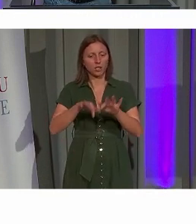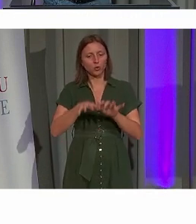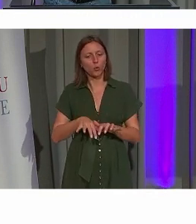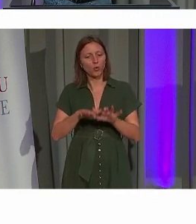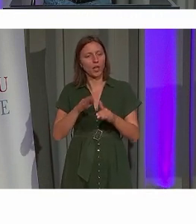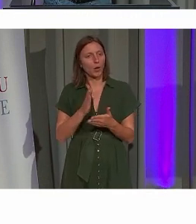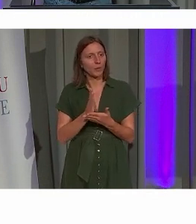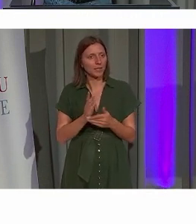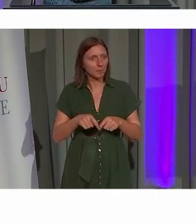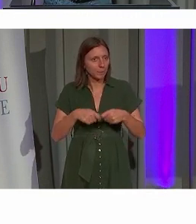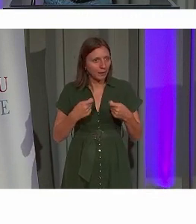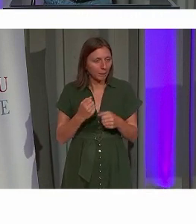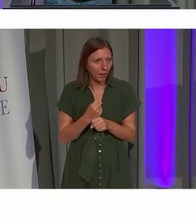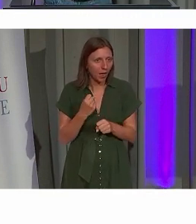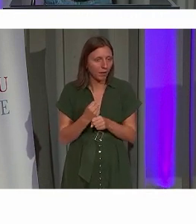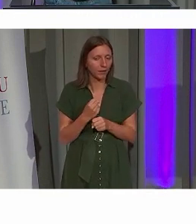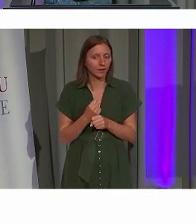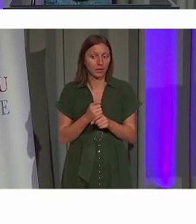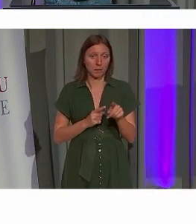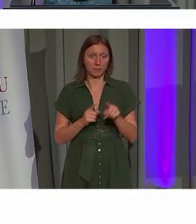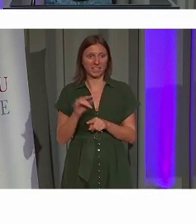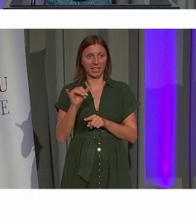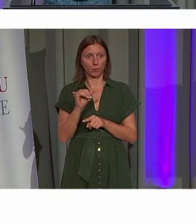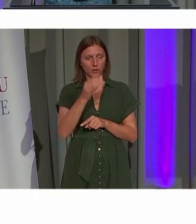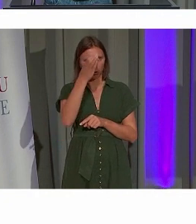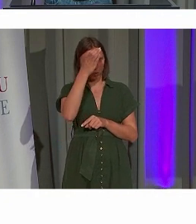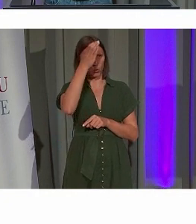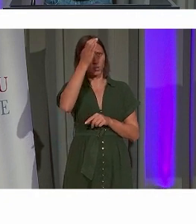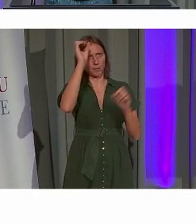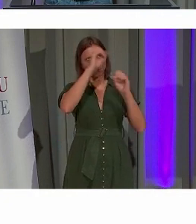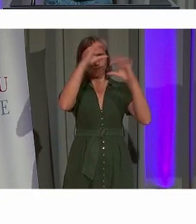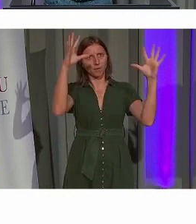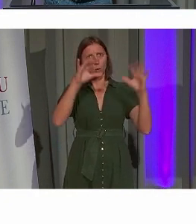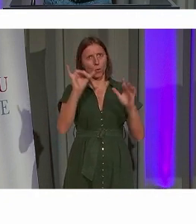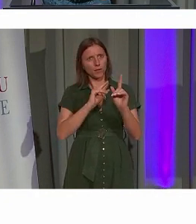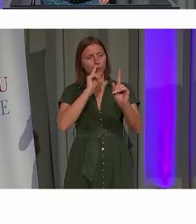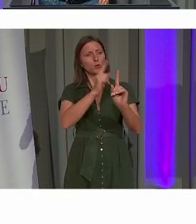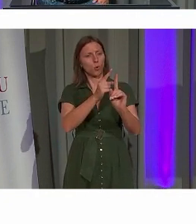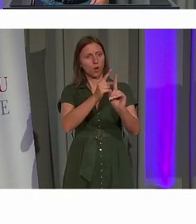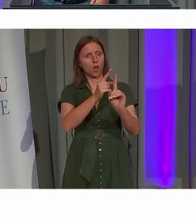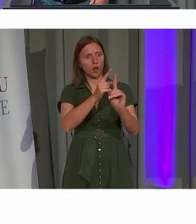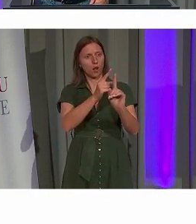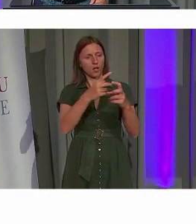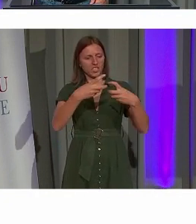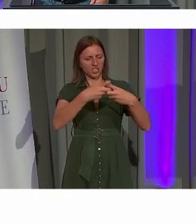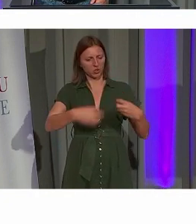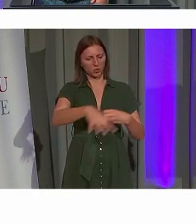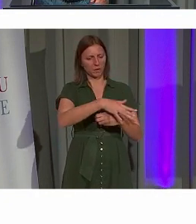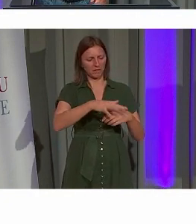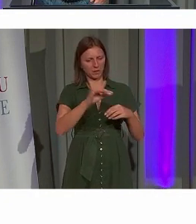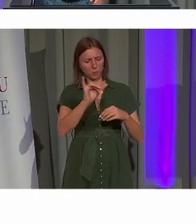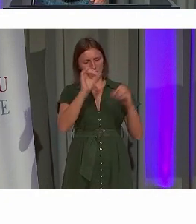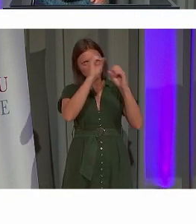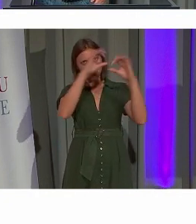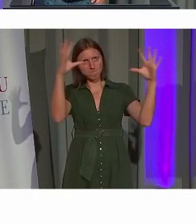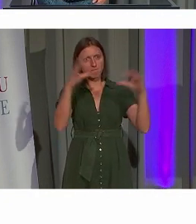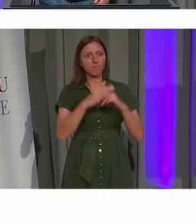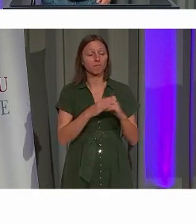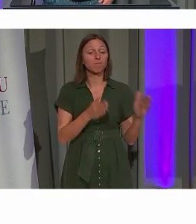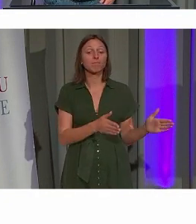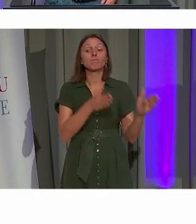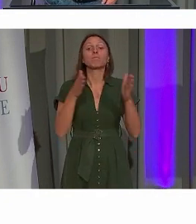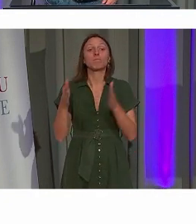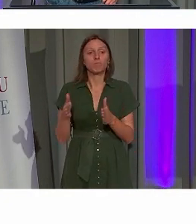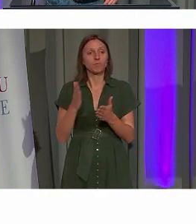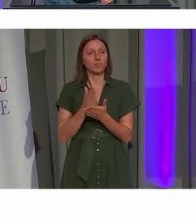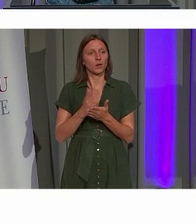the necessities, then we made a starting node. So we actually agreed upon a